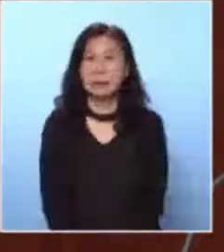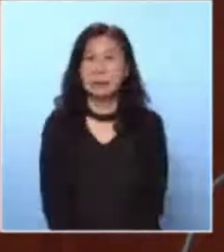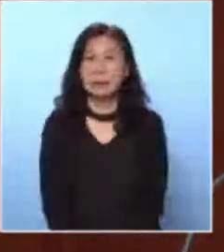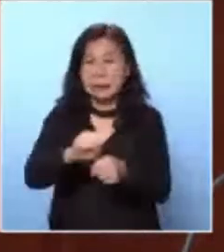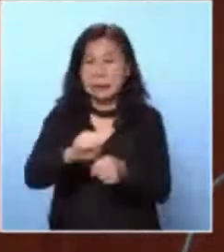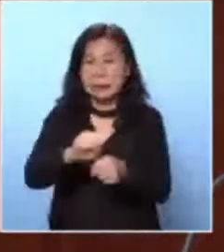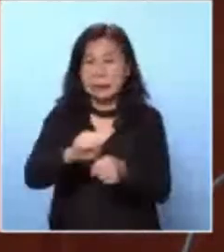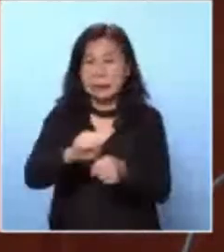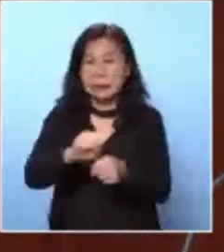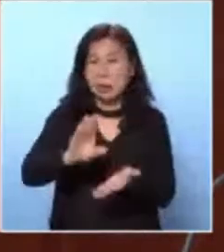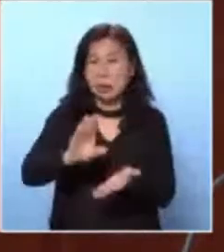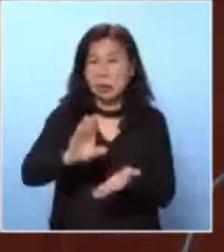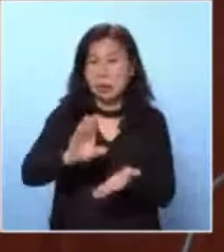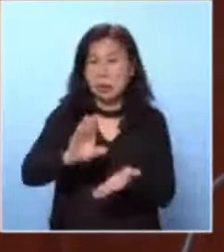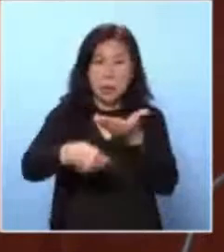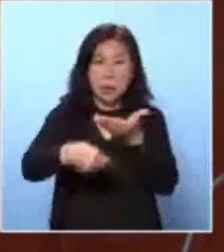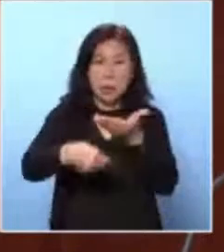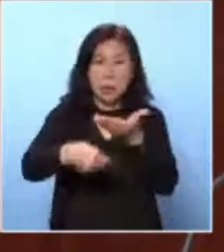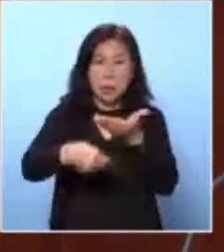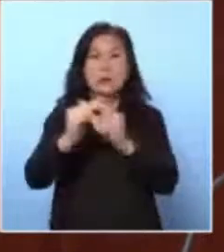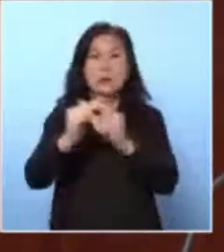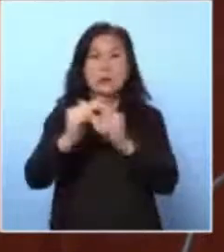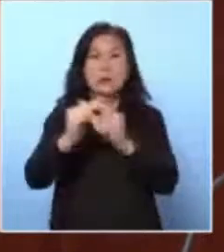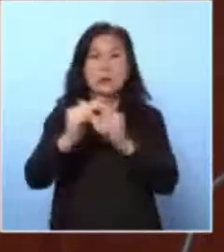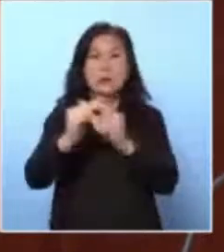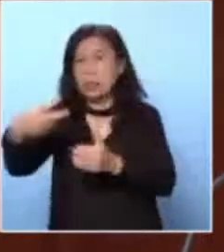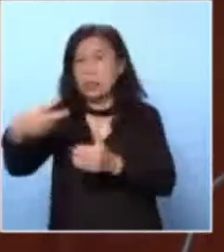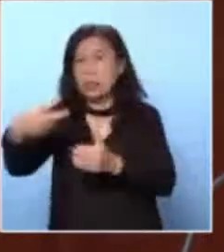for SSFs in the second-hand market.